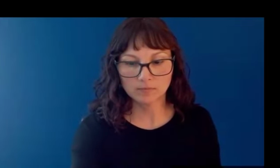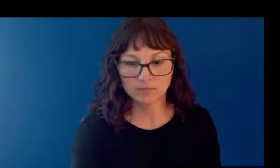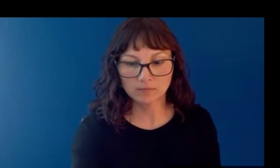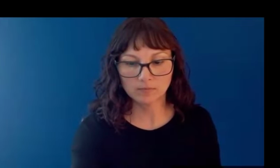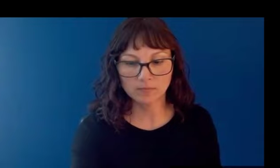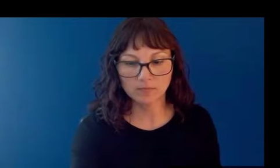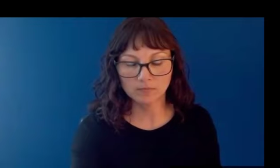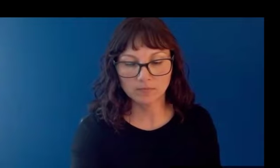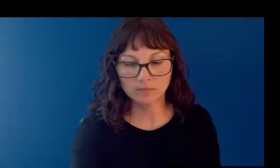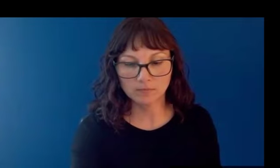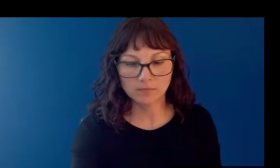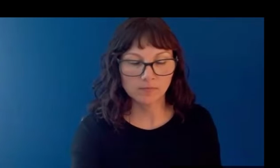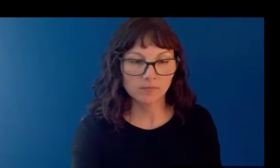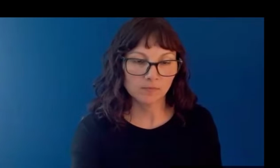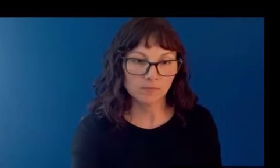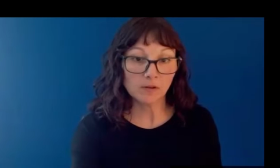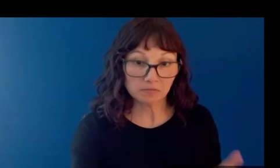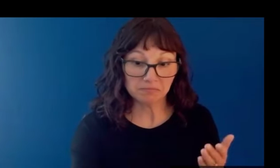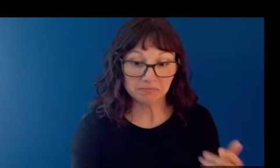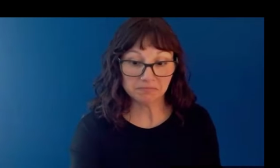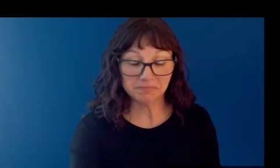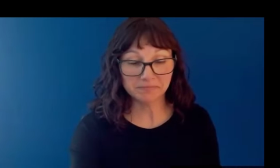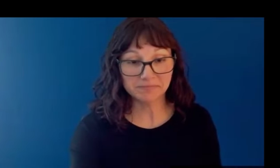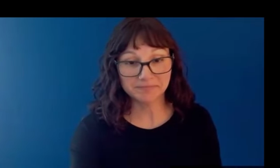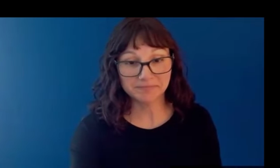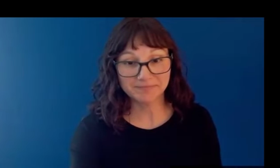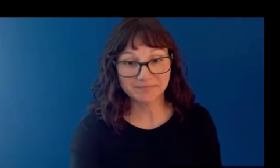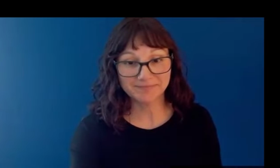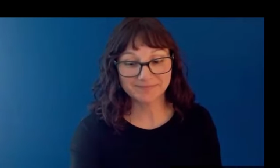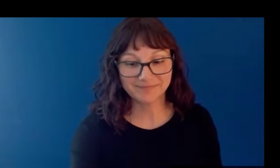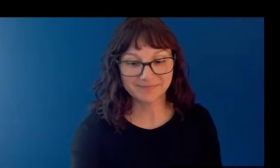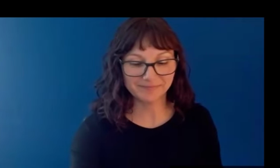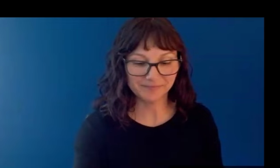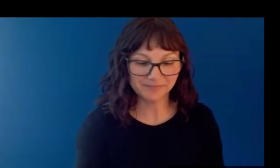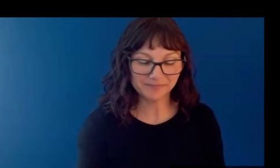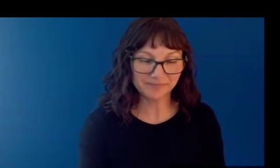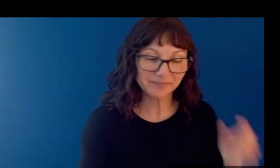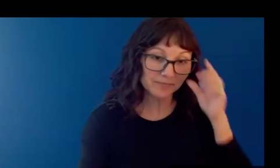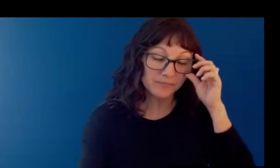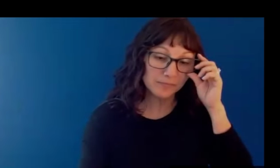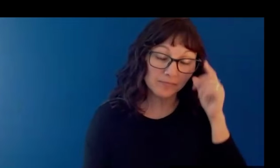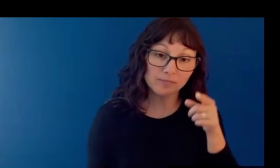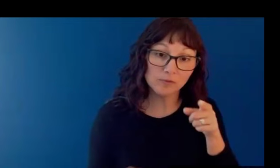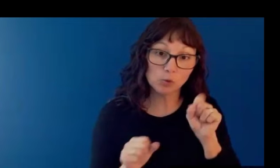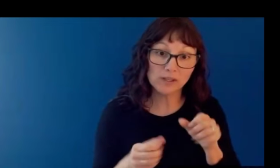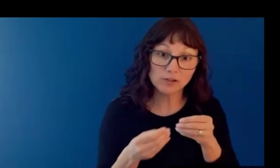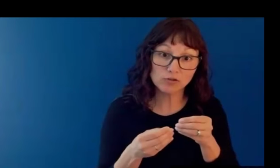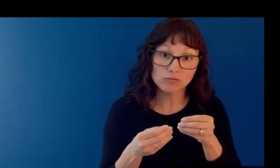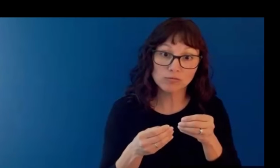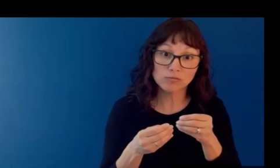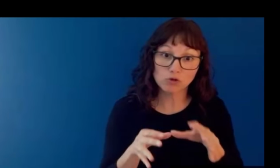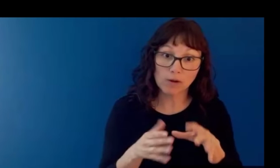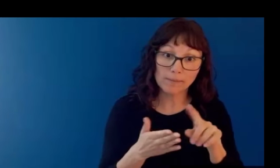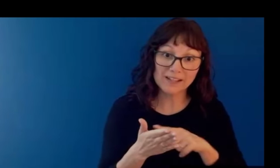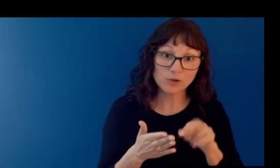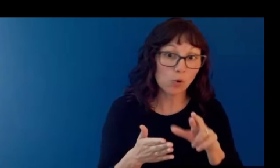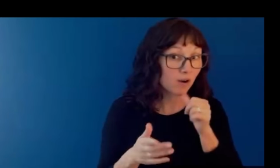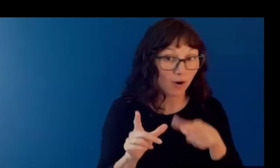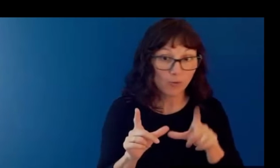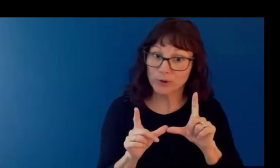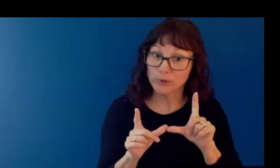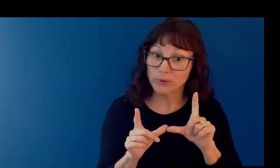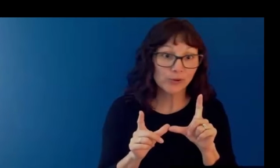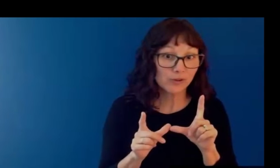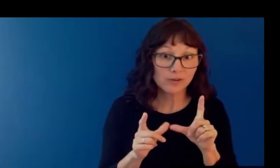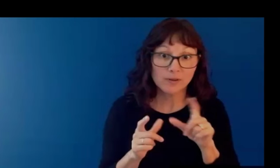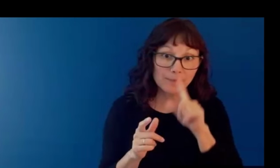I'll talk. Yeah, go for it. It can be, you can be dropped, canceled, or non-renewed as a